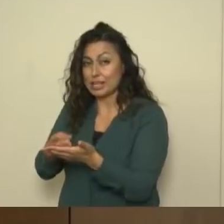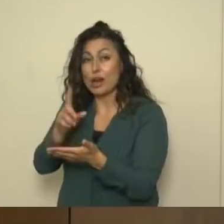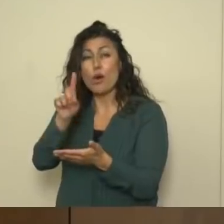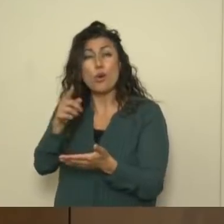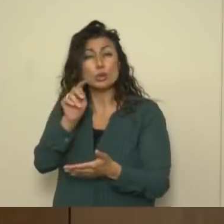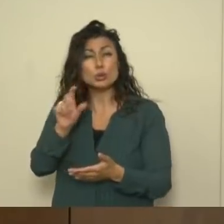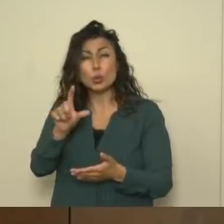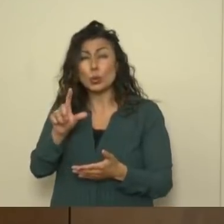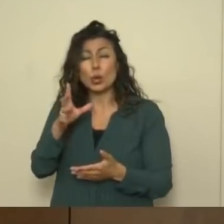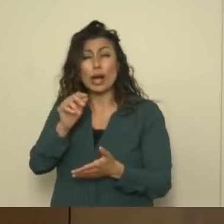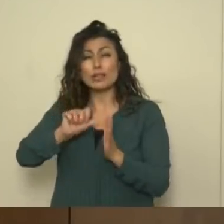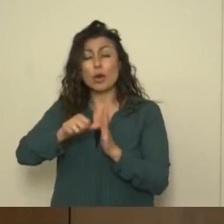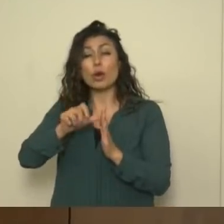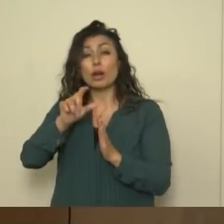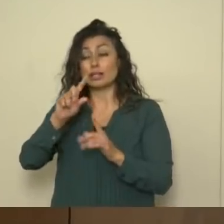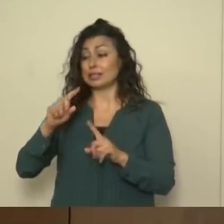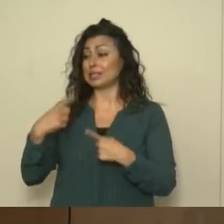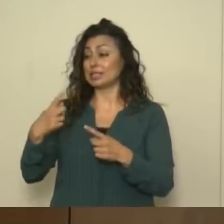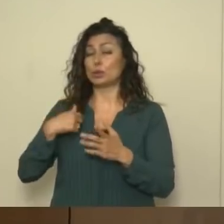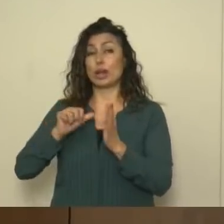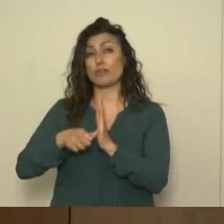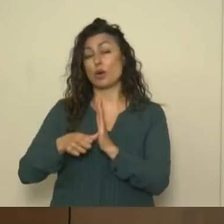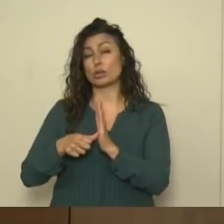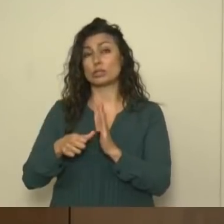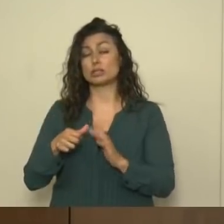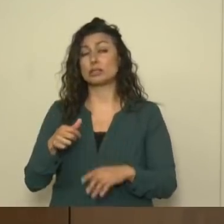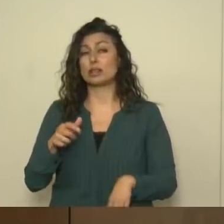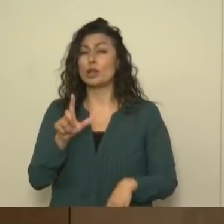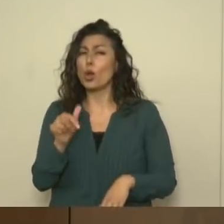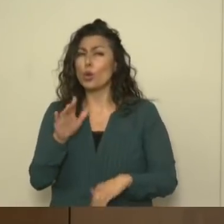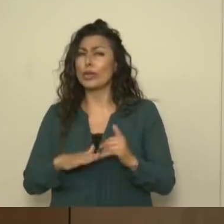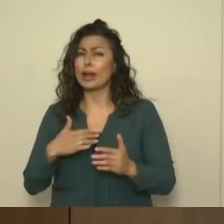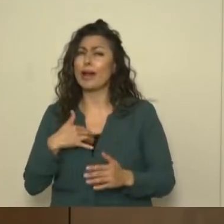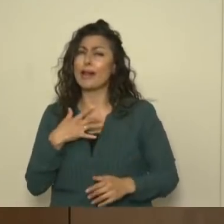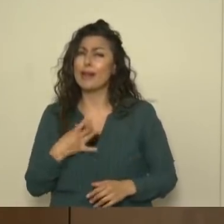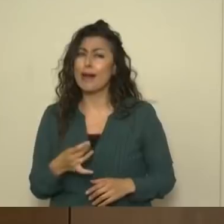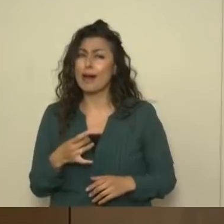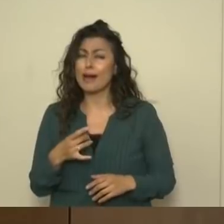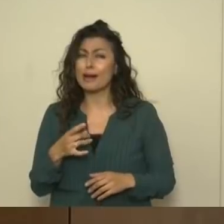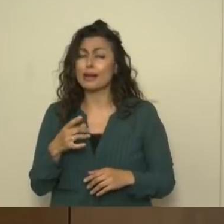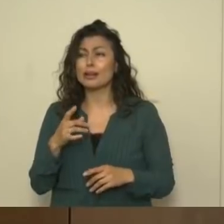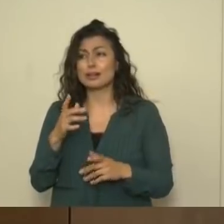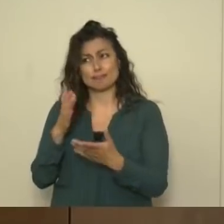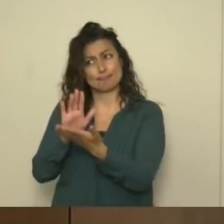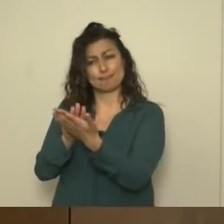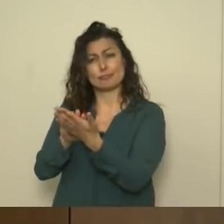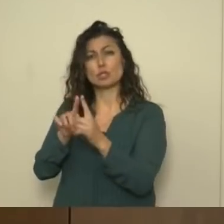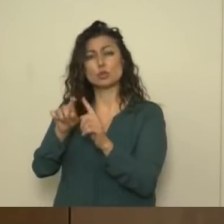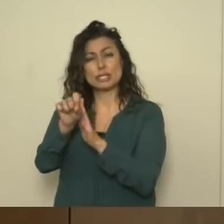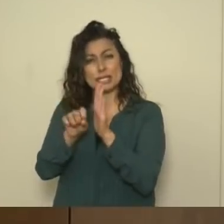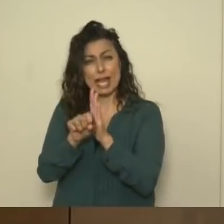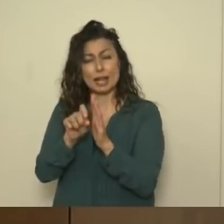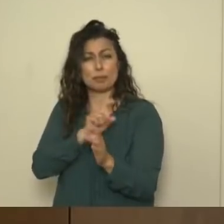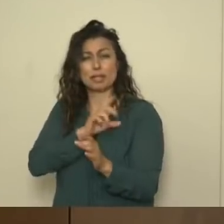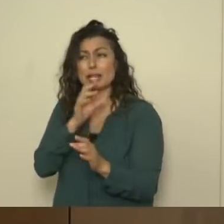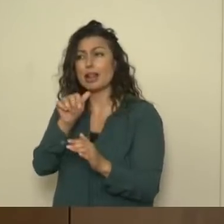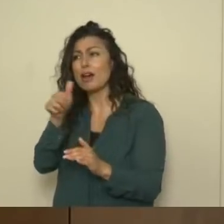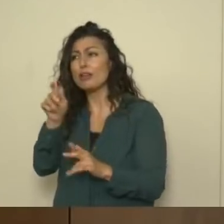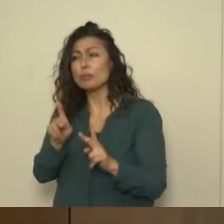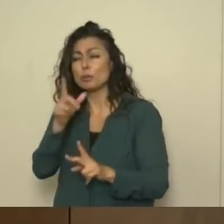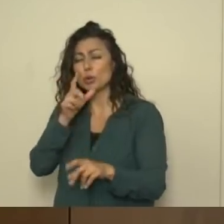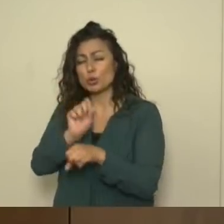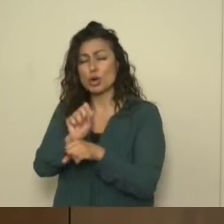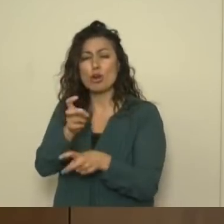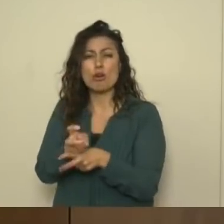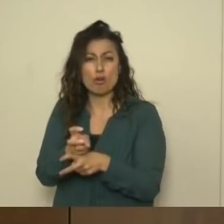you know, since we started enforcing, it's lower than I'd like it to be. Shout out to the state police and everybody else who's working hard